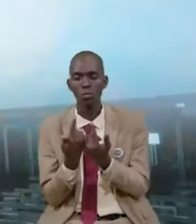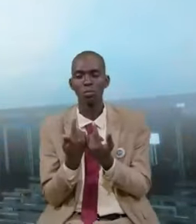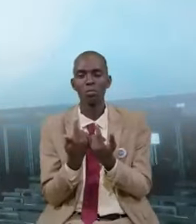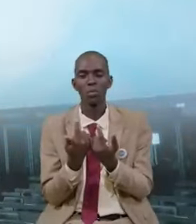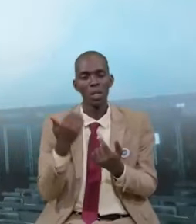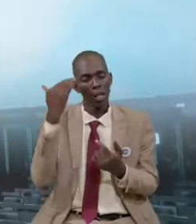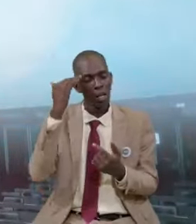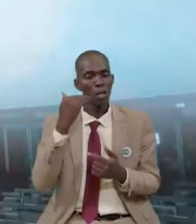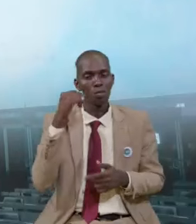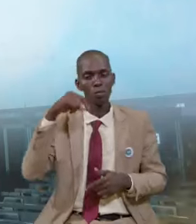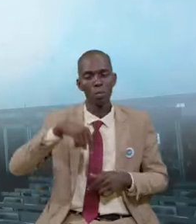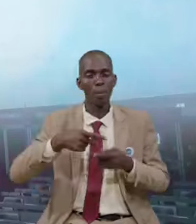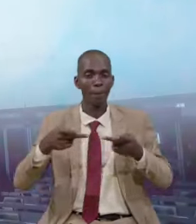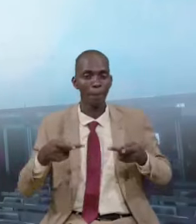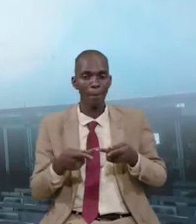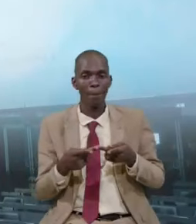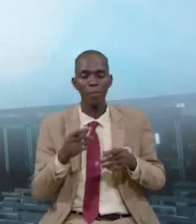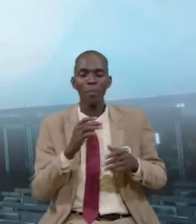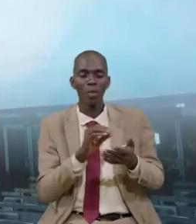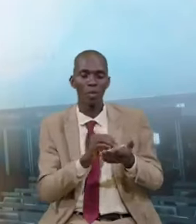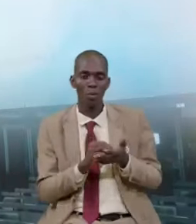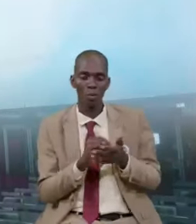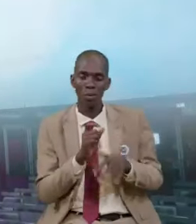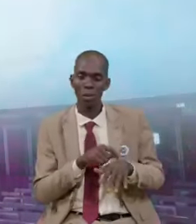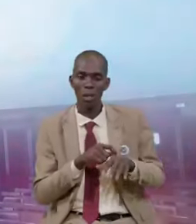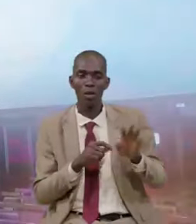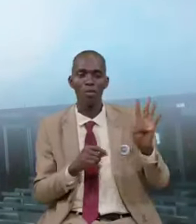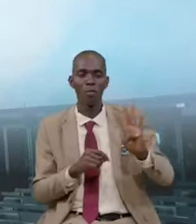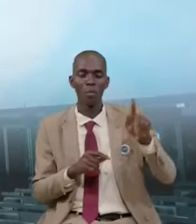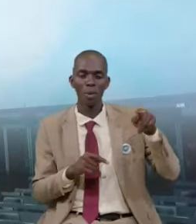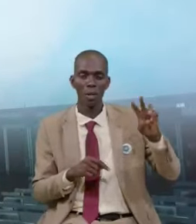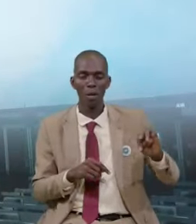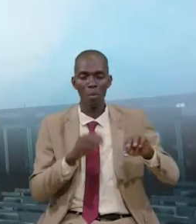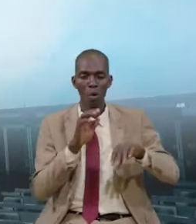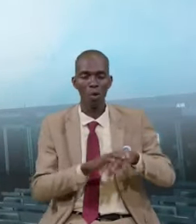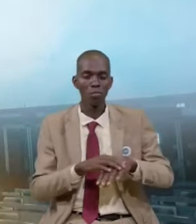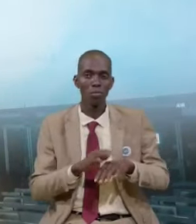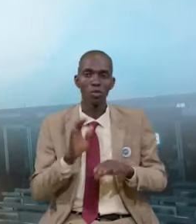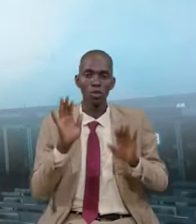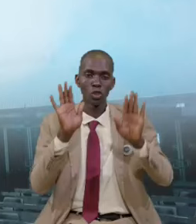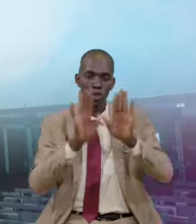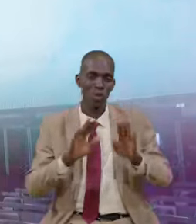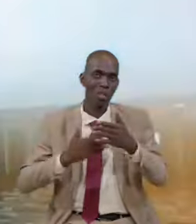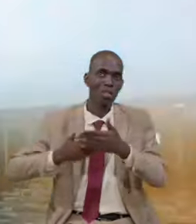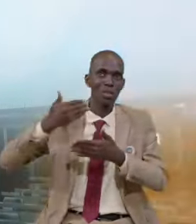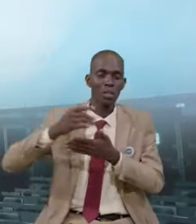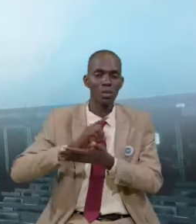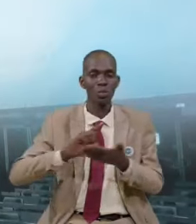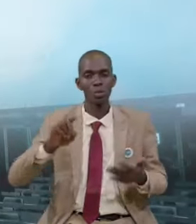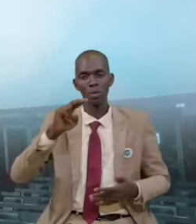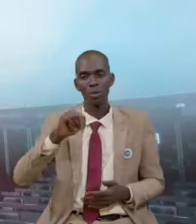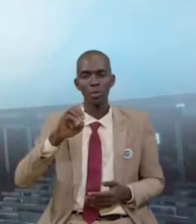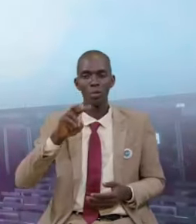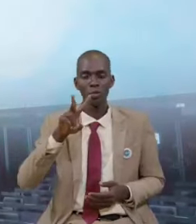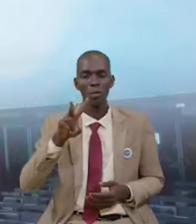by 4 p.m. Sunday, November 3rd. And also all over the world, the